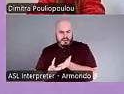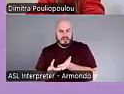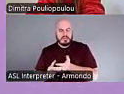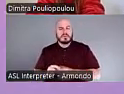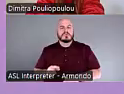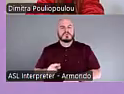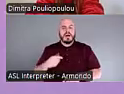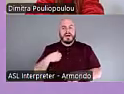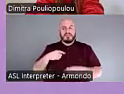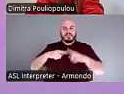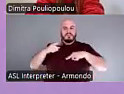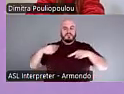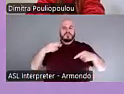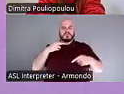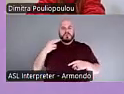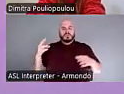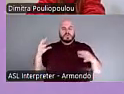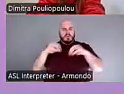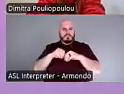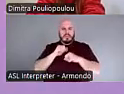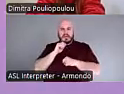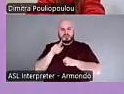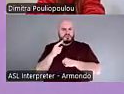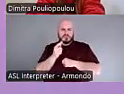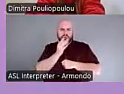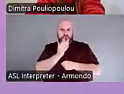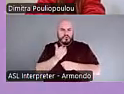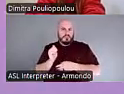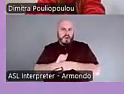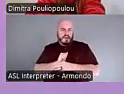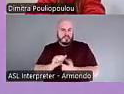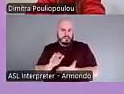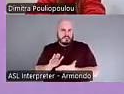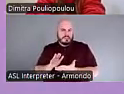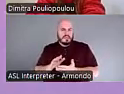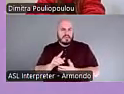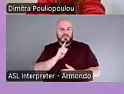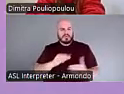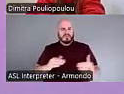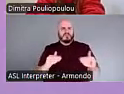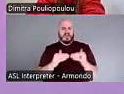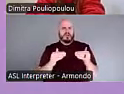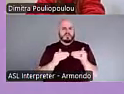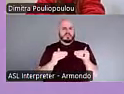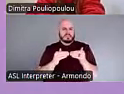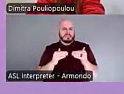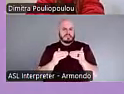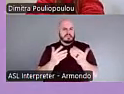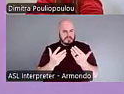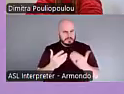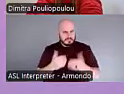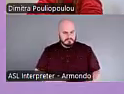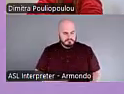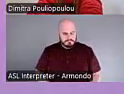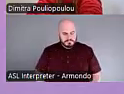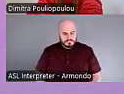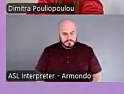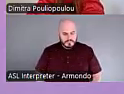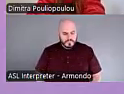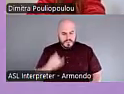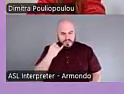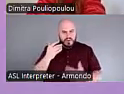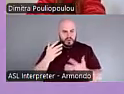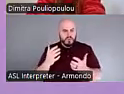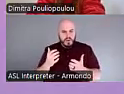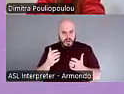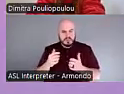diverse voices isn't just good practice, it's a matter of fairness. If we want to close knowledge